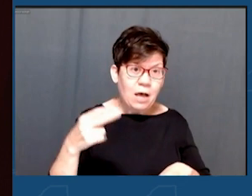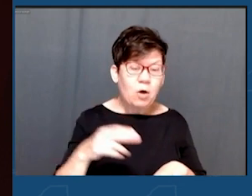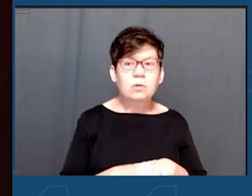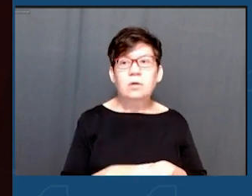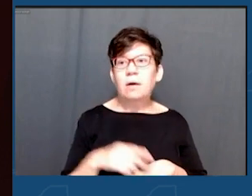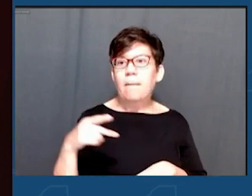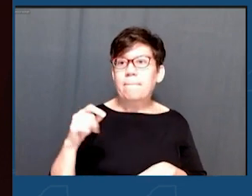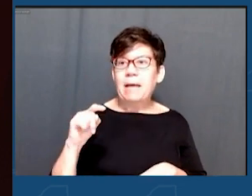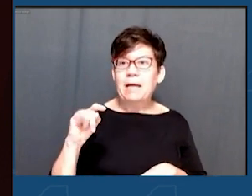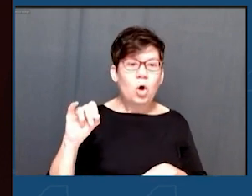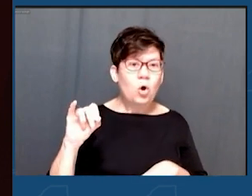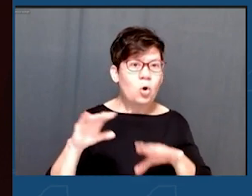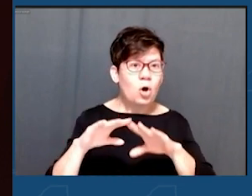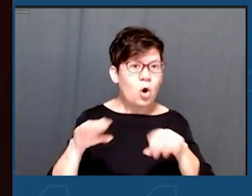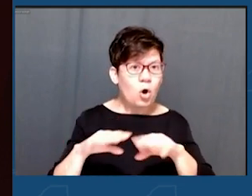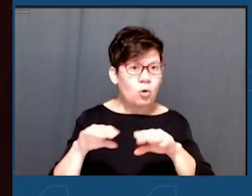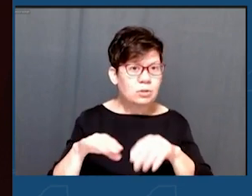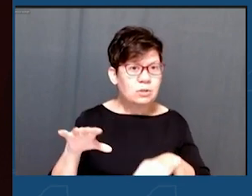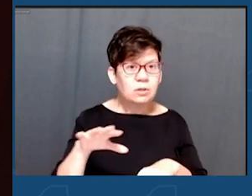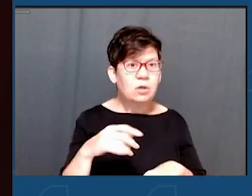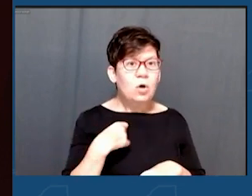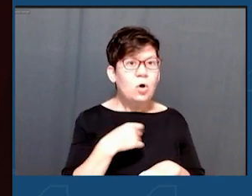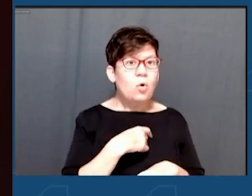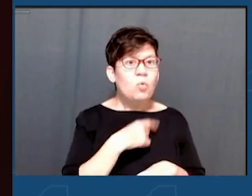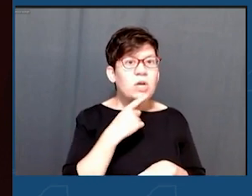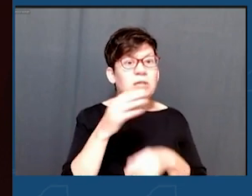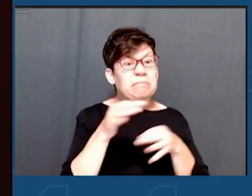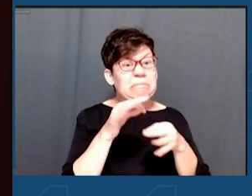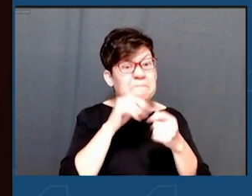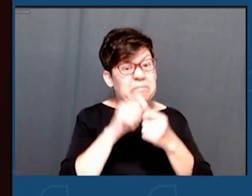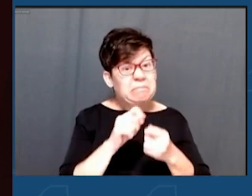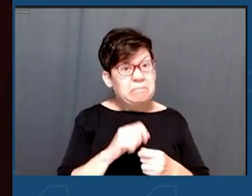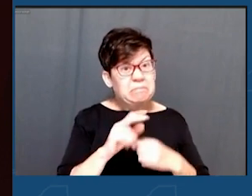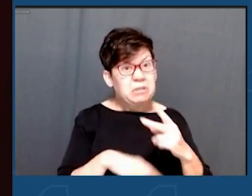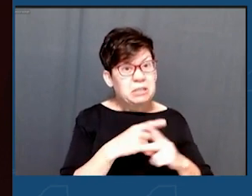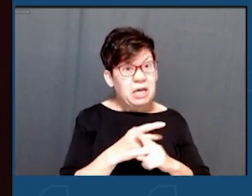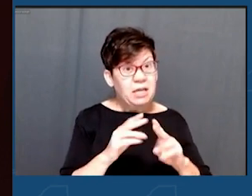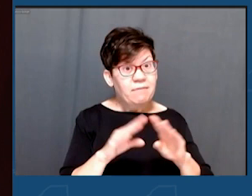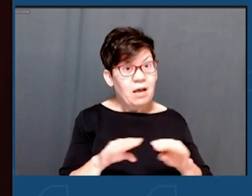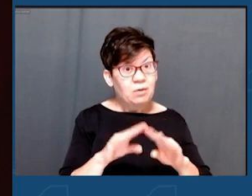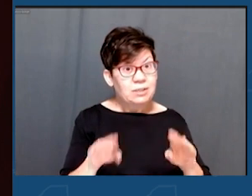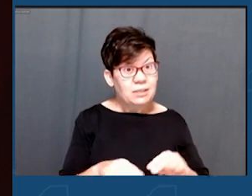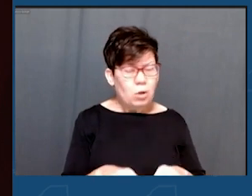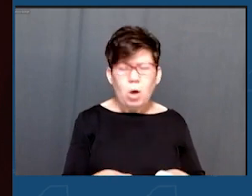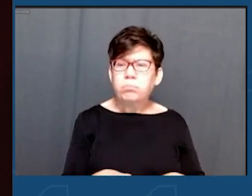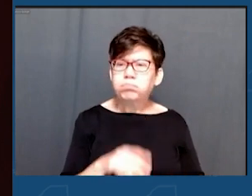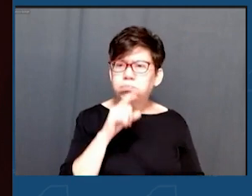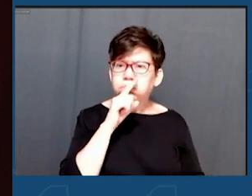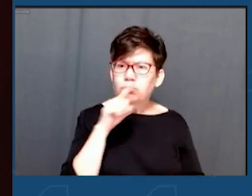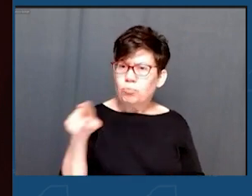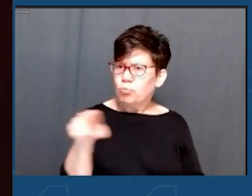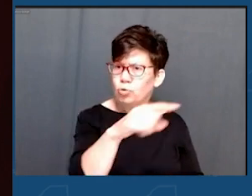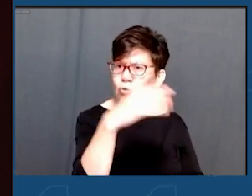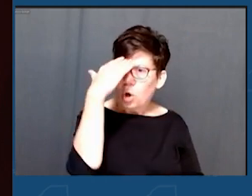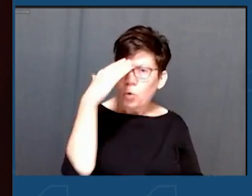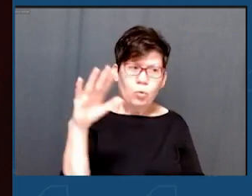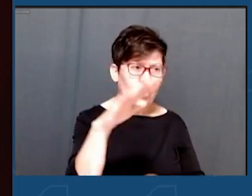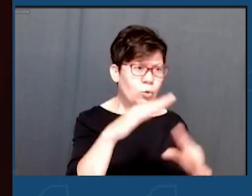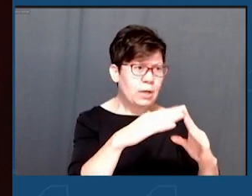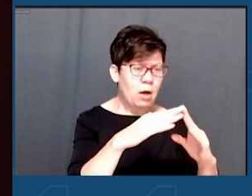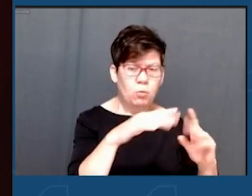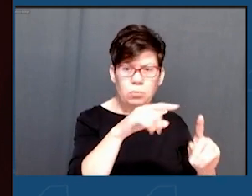want. We're not saying the type of housing we're looking for, because you know what the demand is.